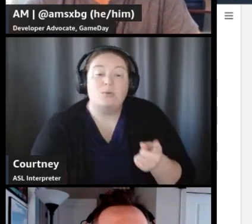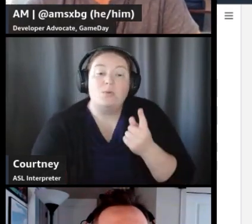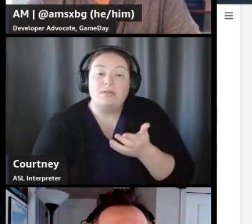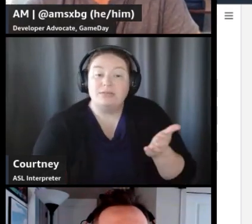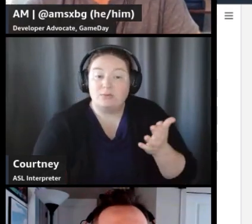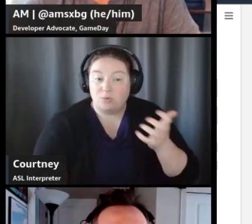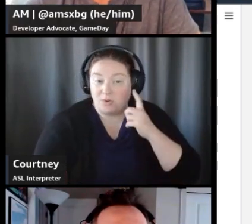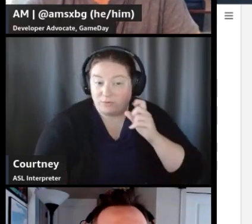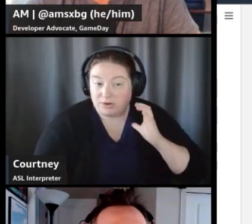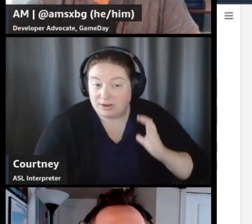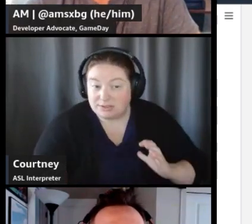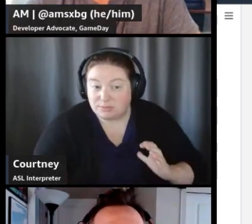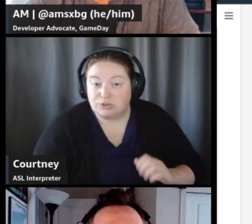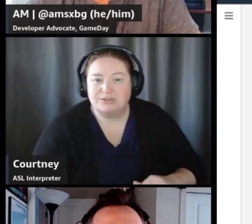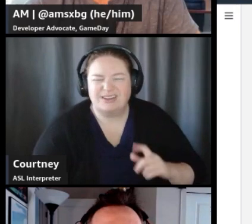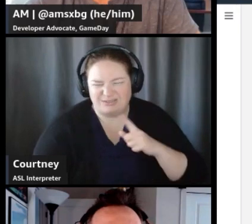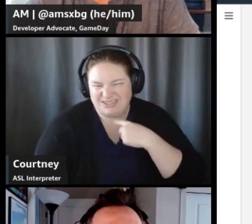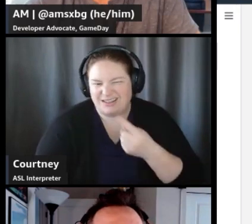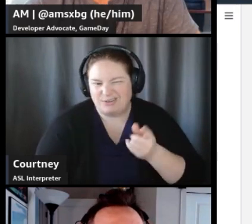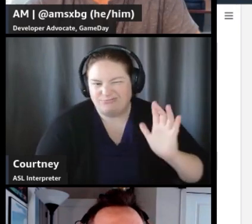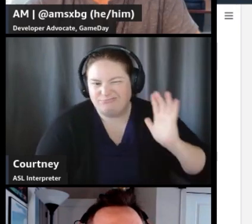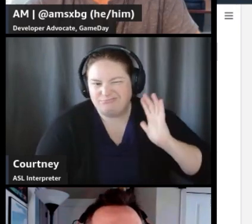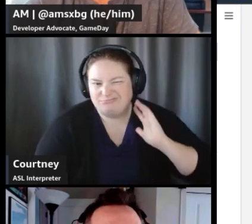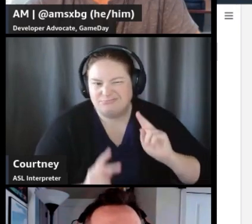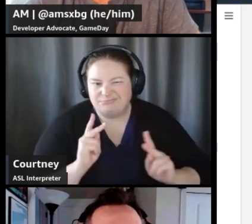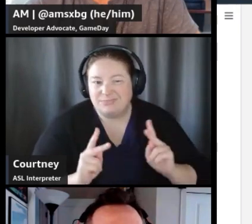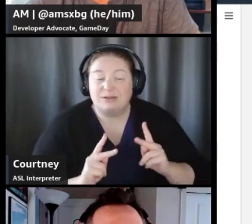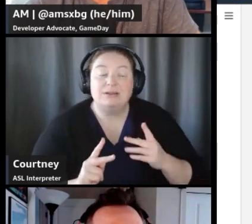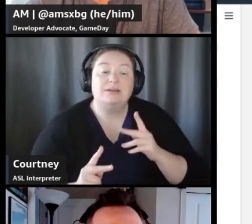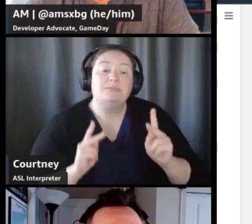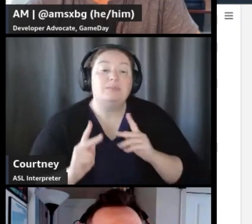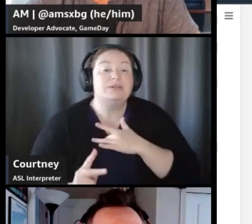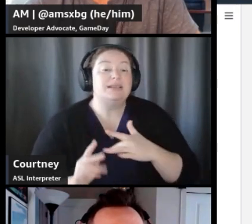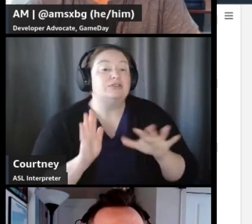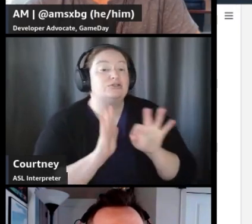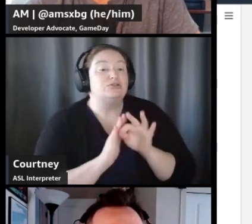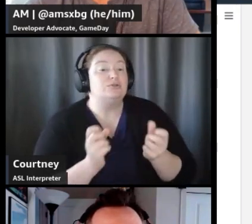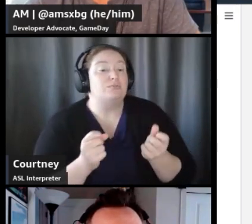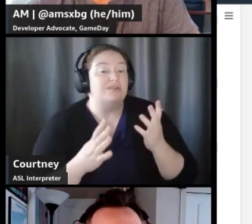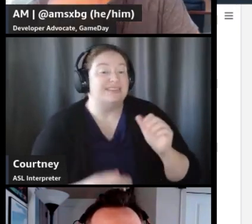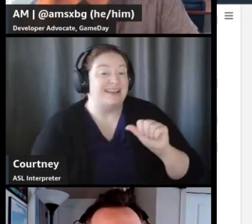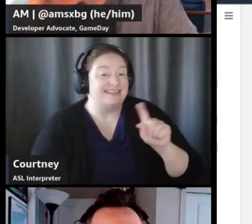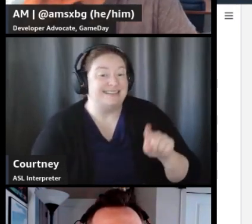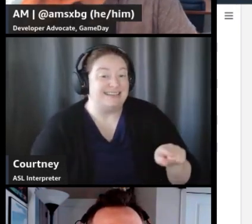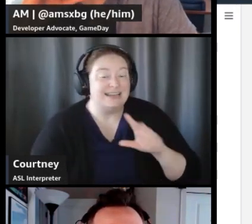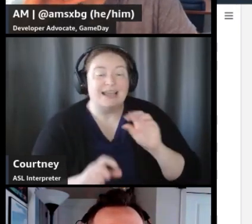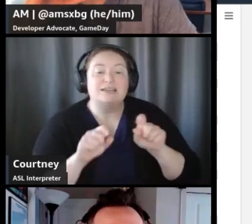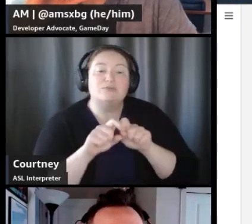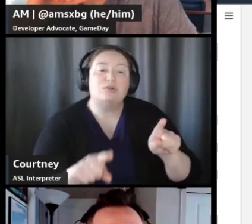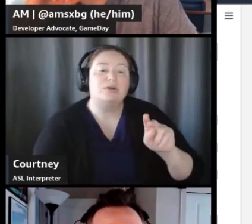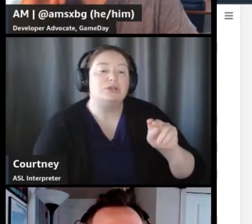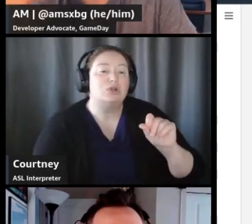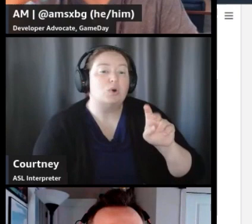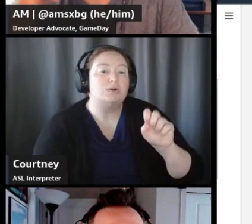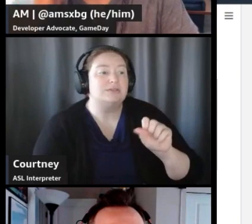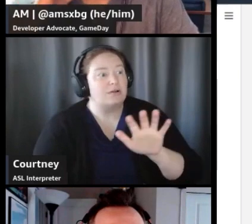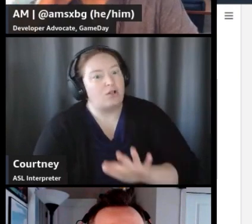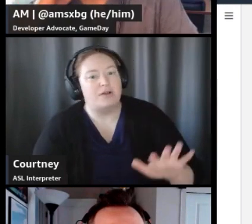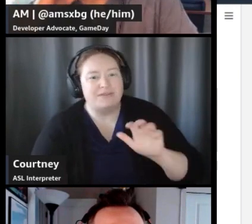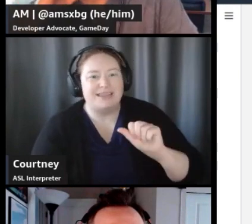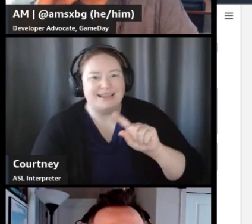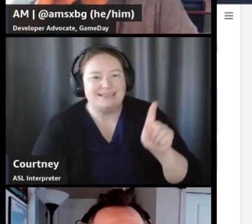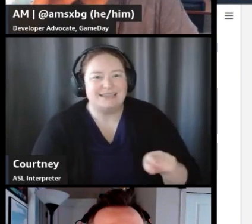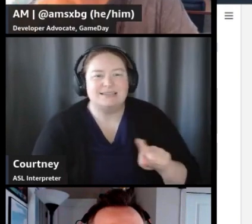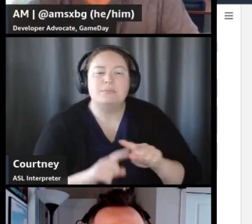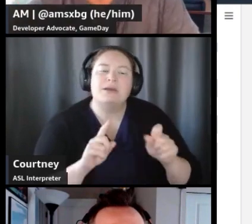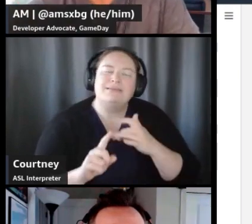do, and this is like I was telling earlier, people tend to choose multi-AZ and deploy nodes across these AZs, right? But they tend to